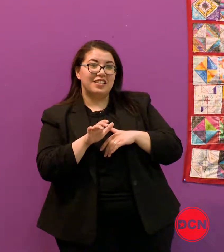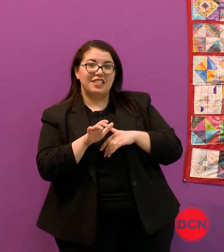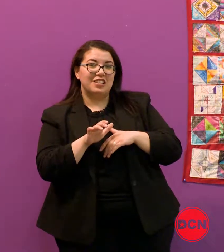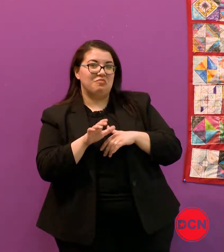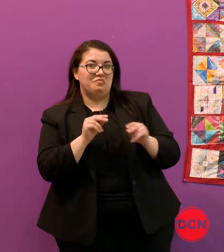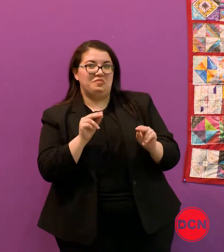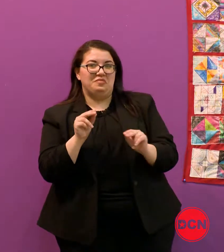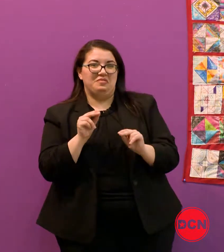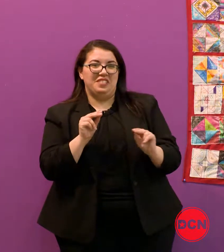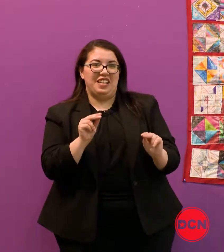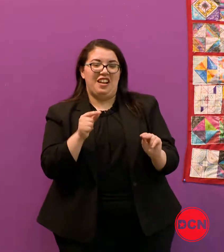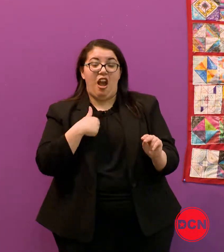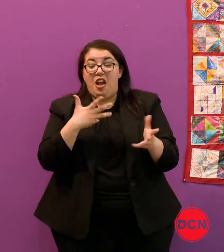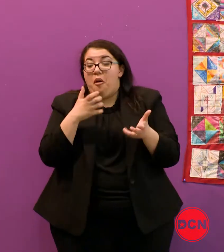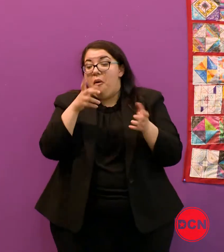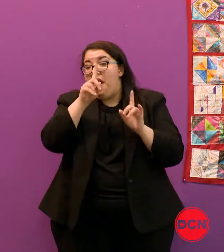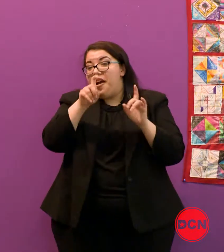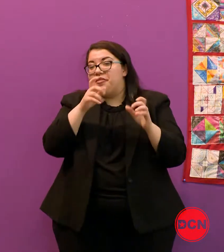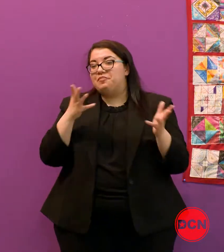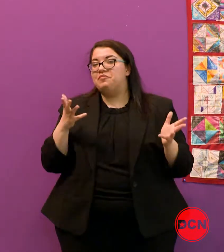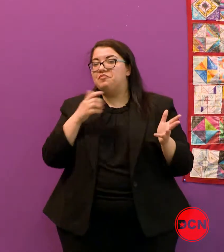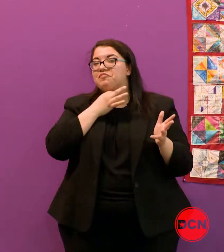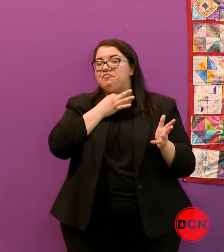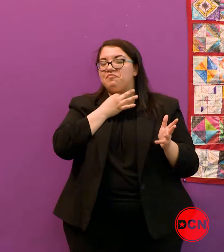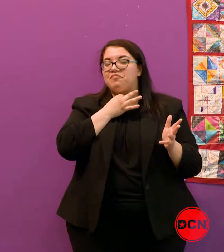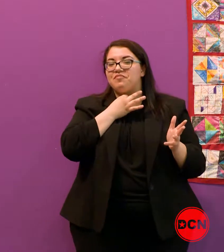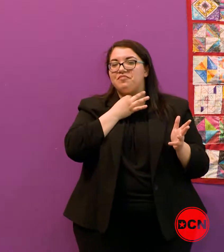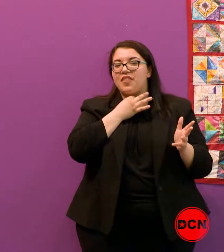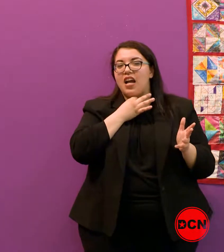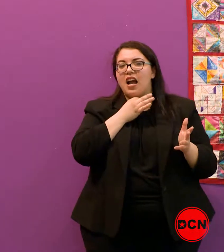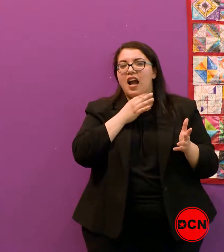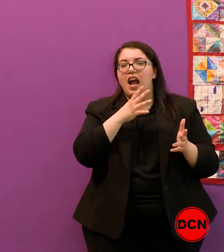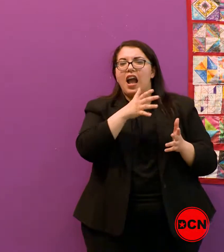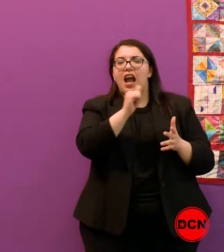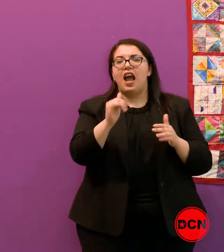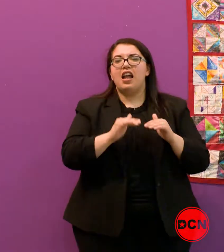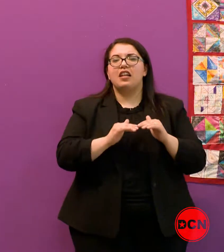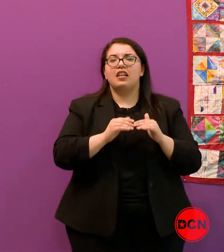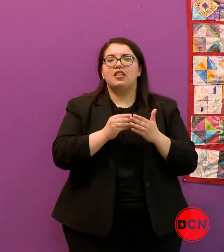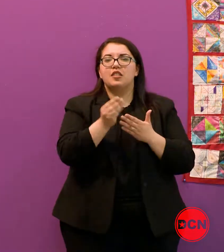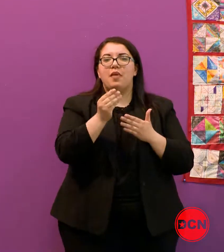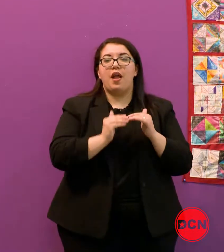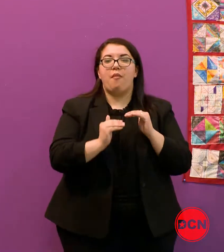Okay. Just had to ask. Did any tables go above $100?